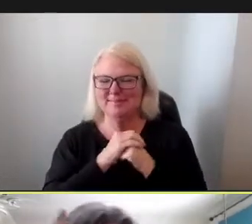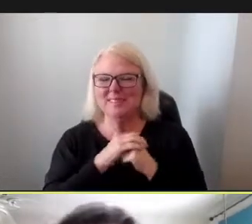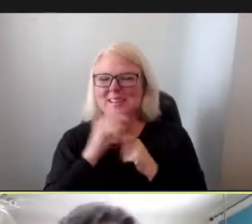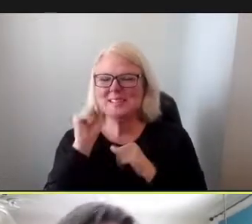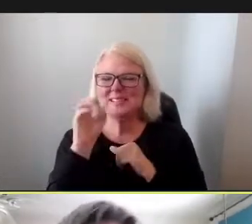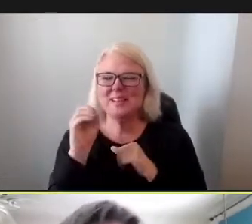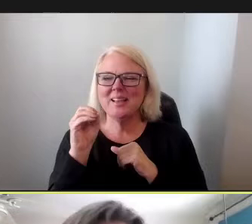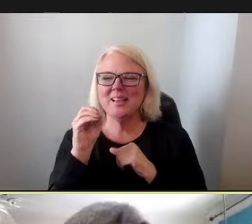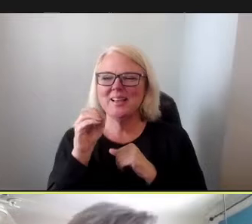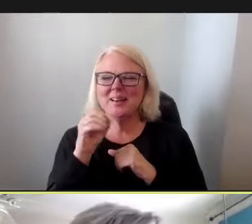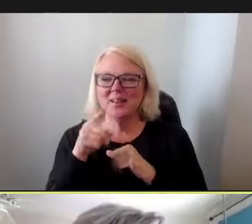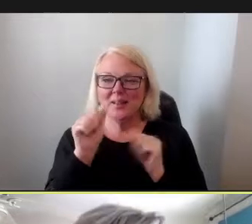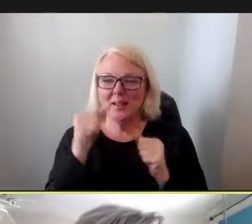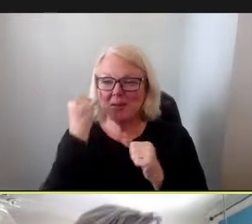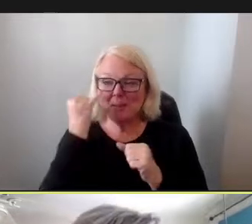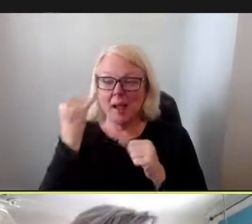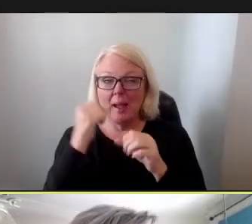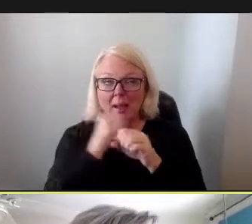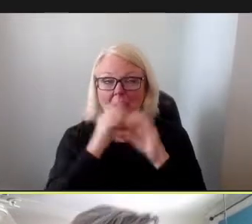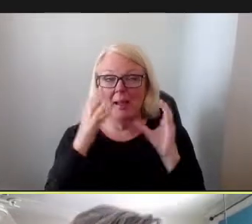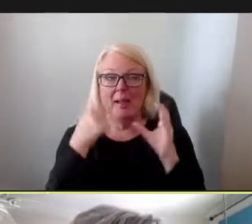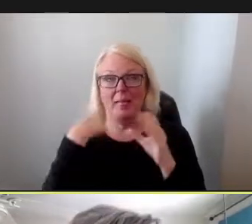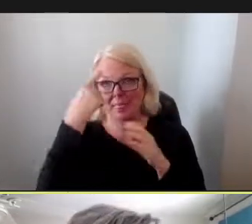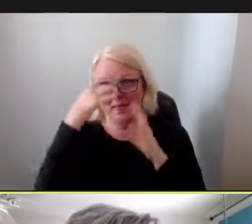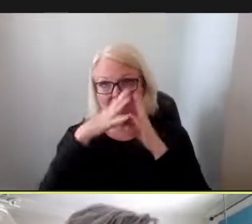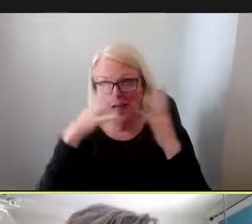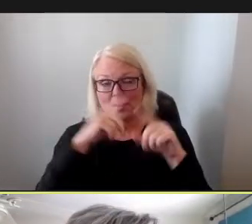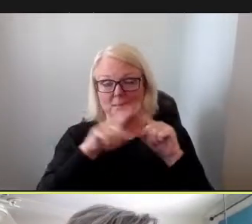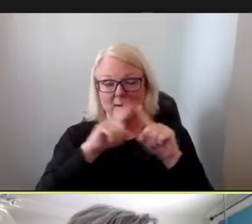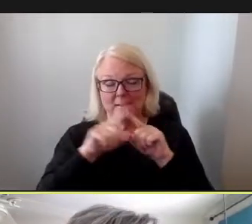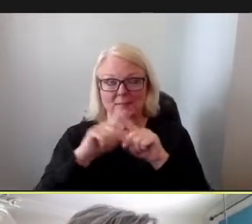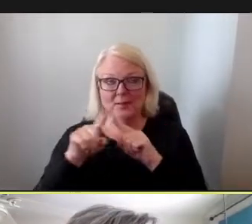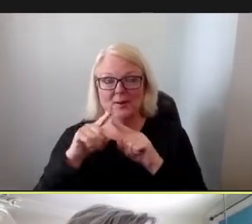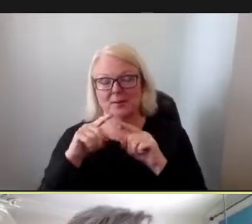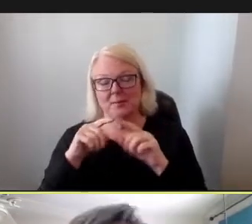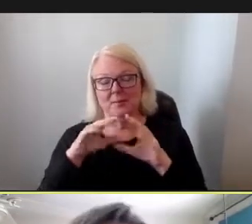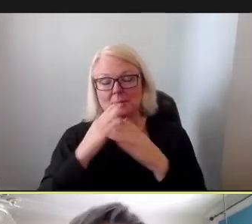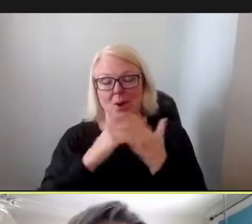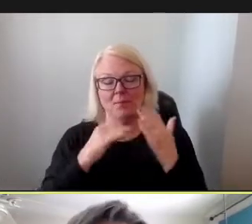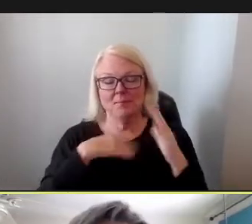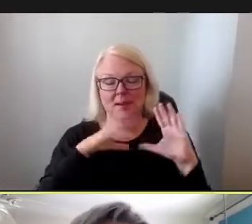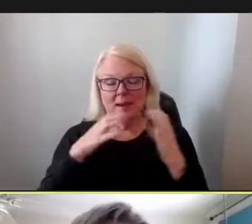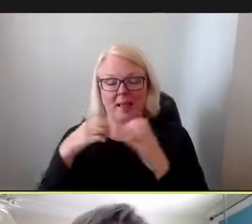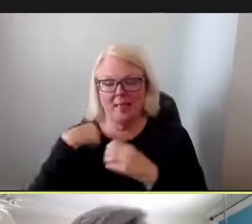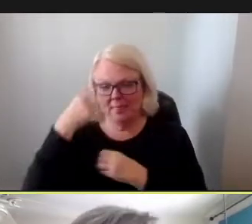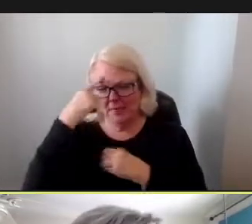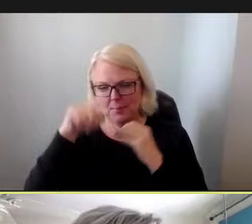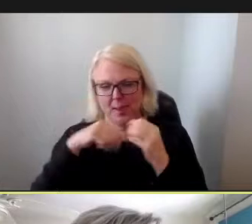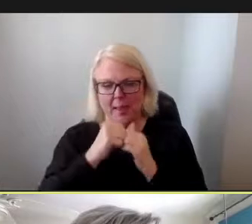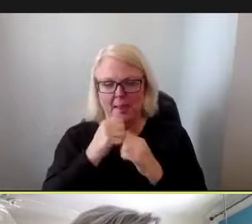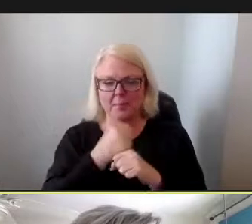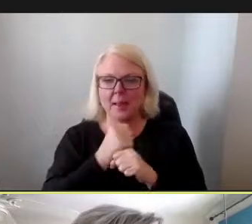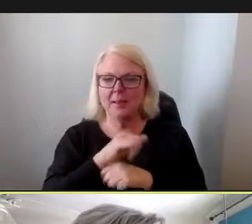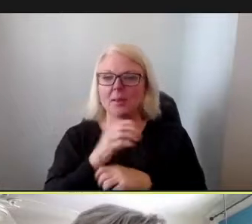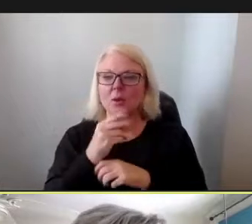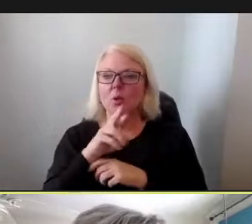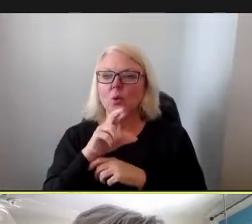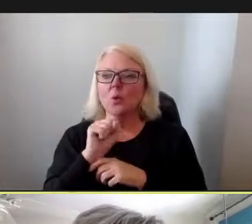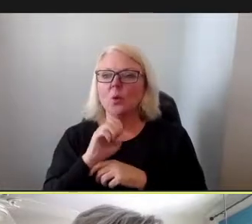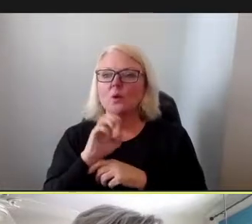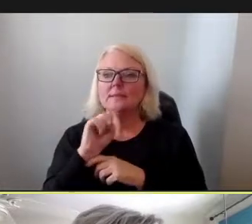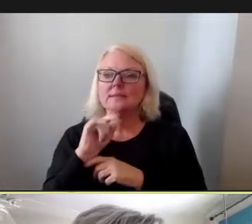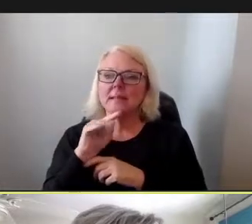So, as you can imagine, I thought a lot about various elements of my classes. I thought about how to make the course sites as accessible